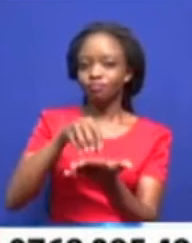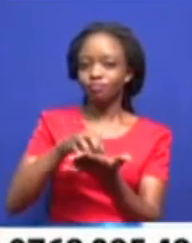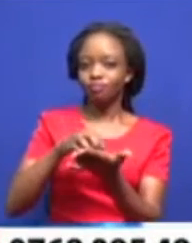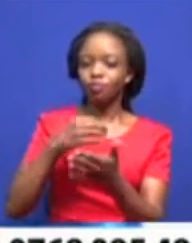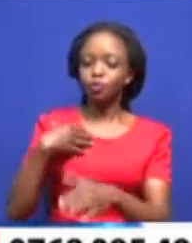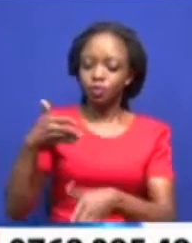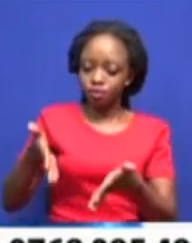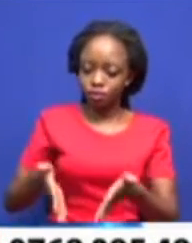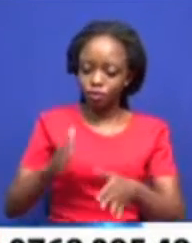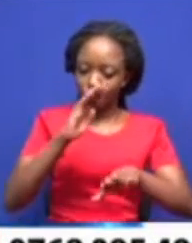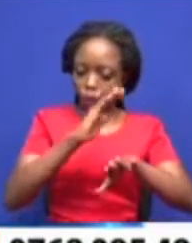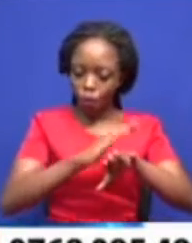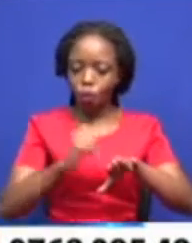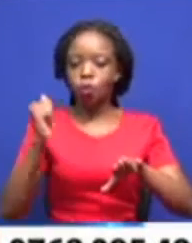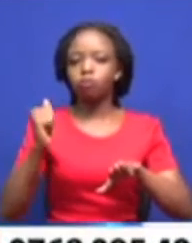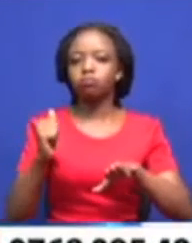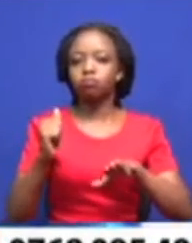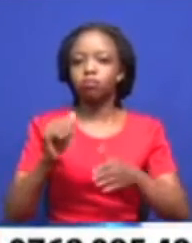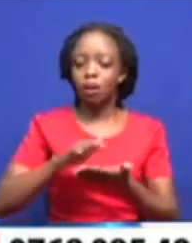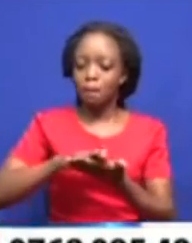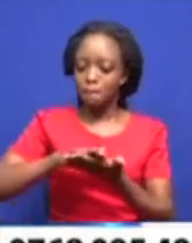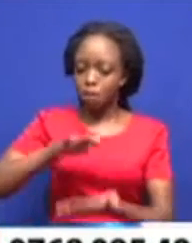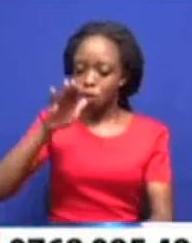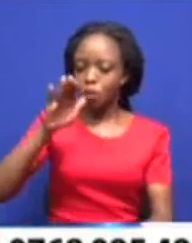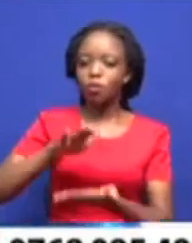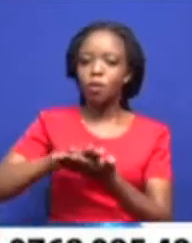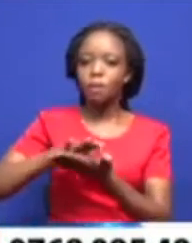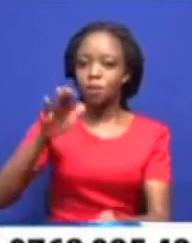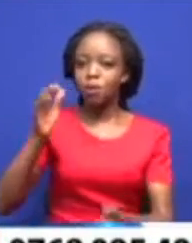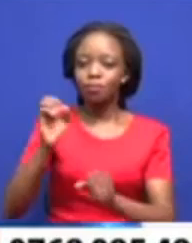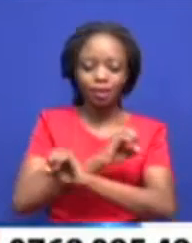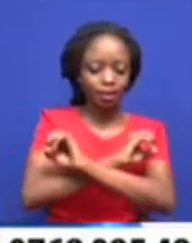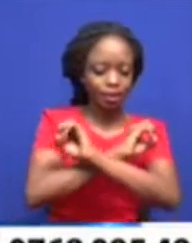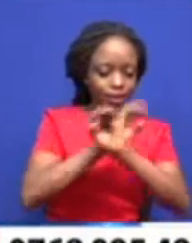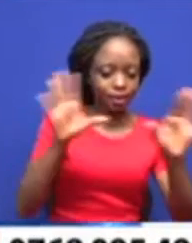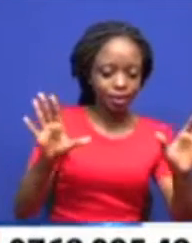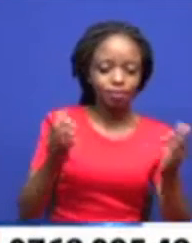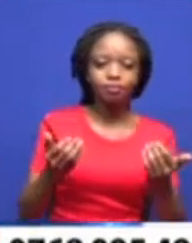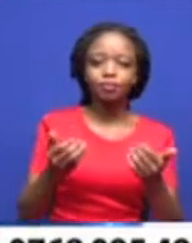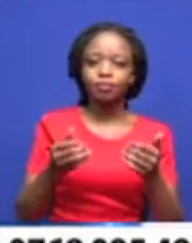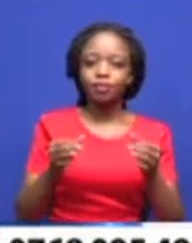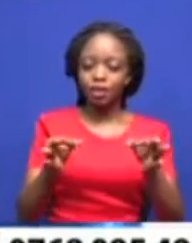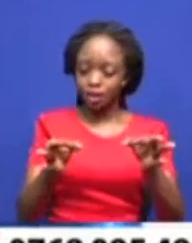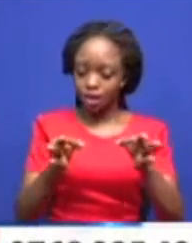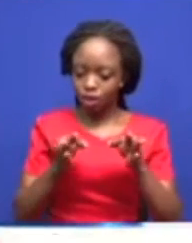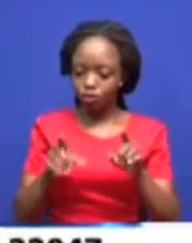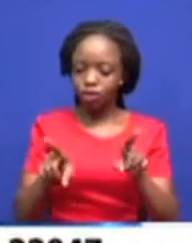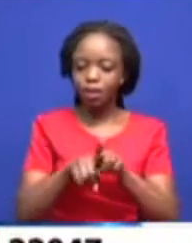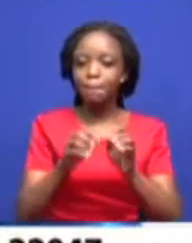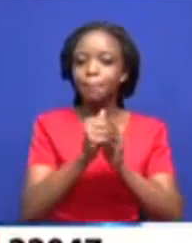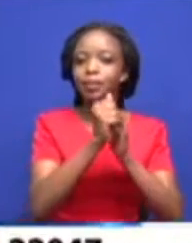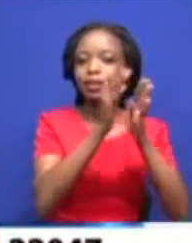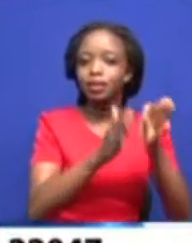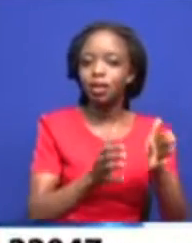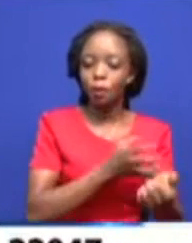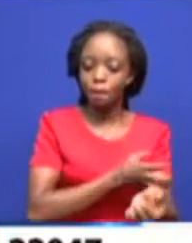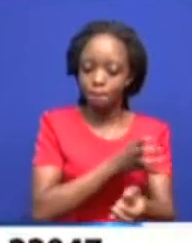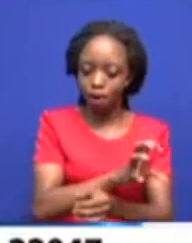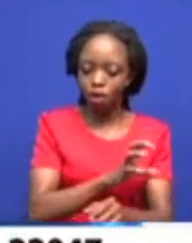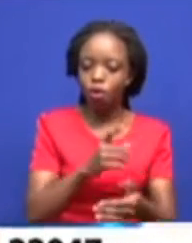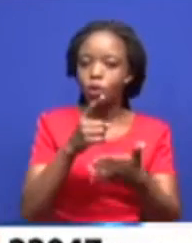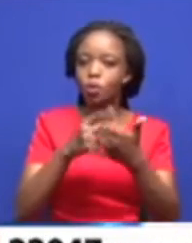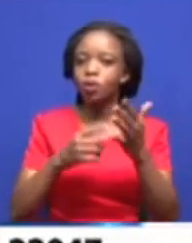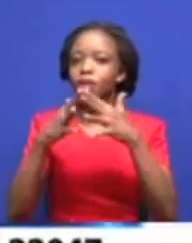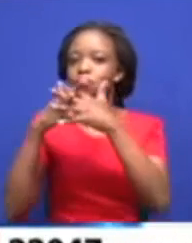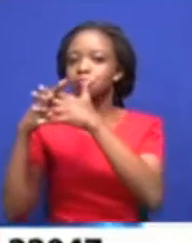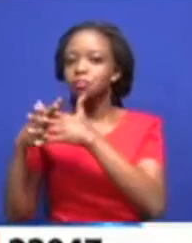for more and more transparency and accountability, and leaders who are in power right now, whether it's the United